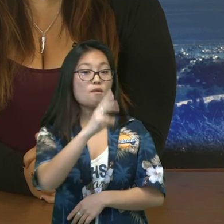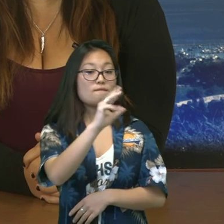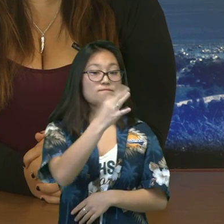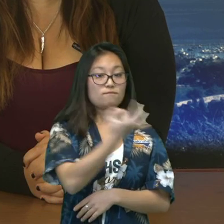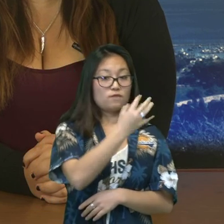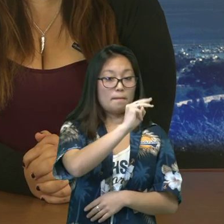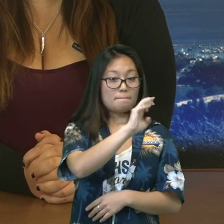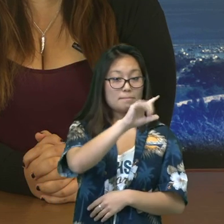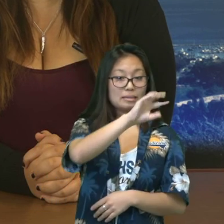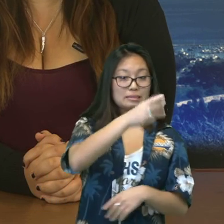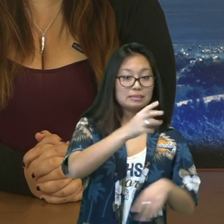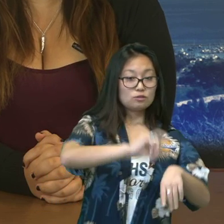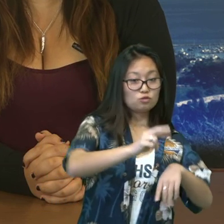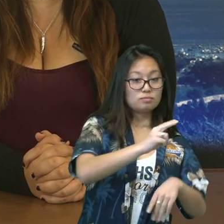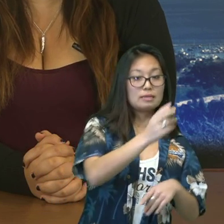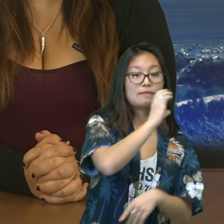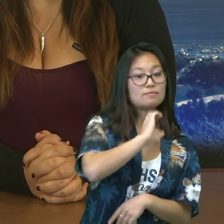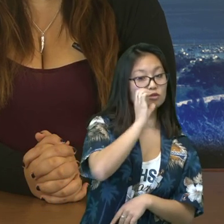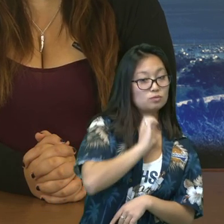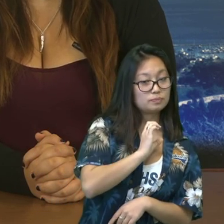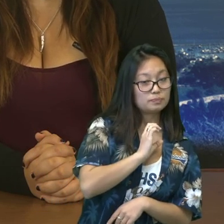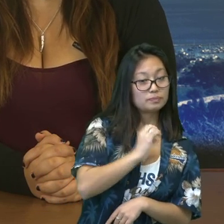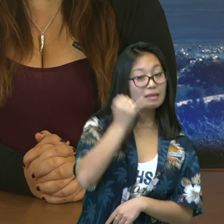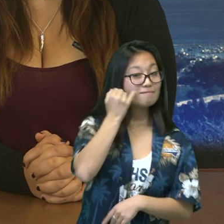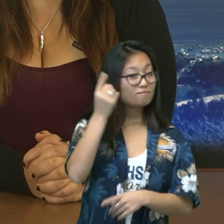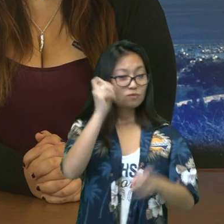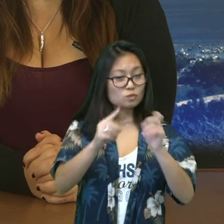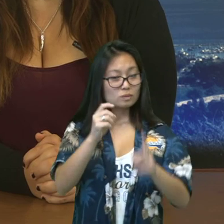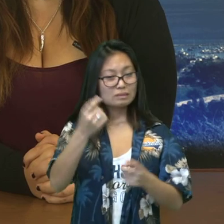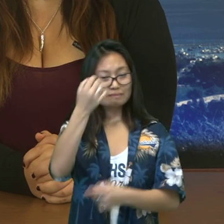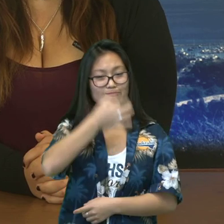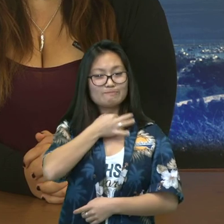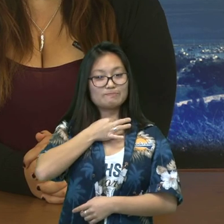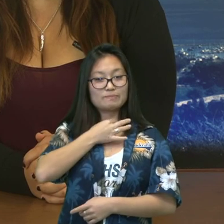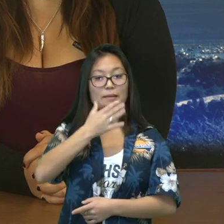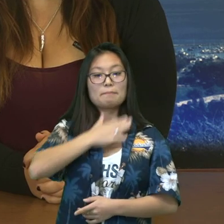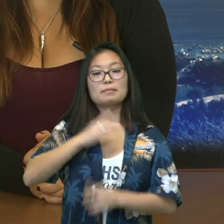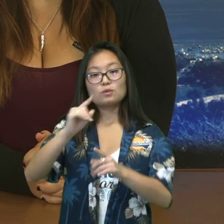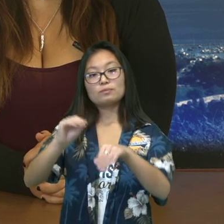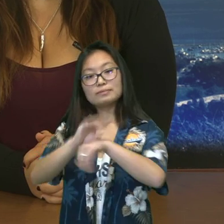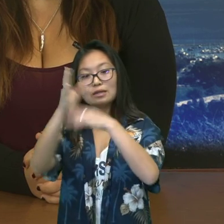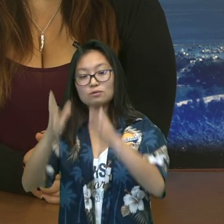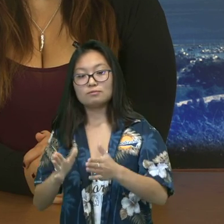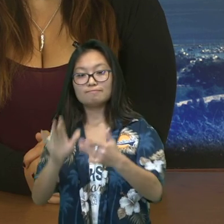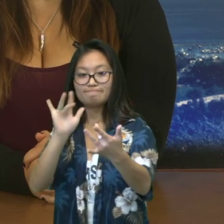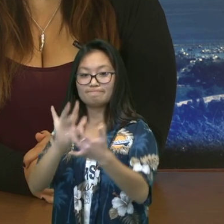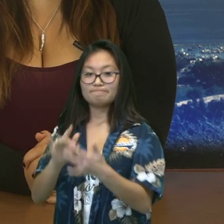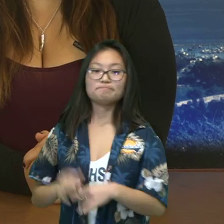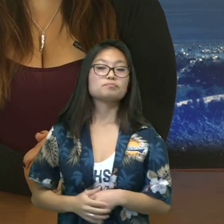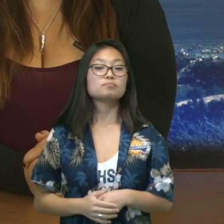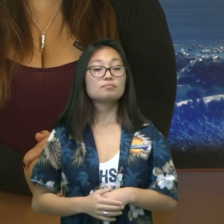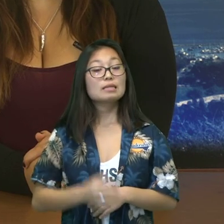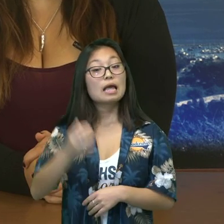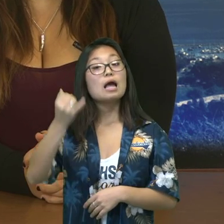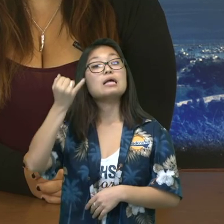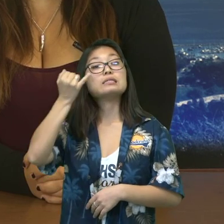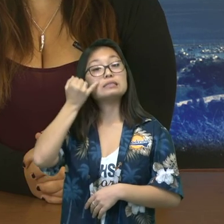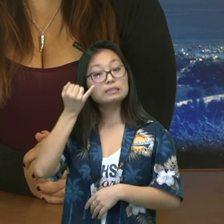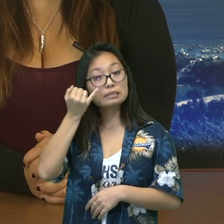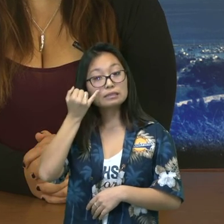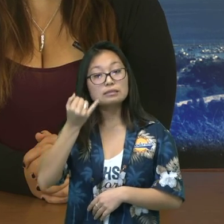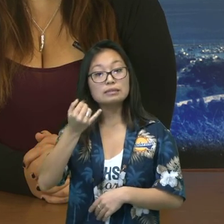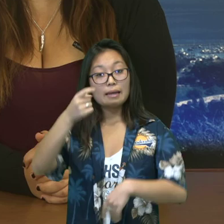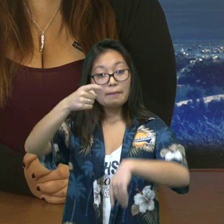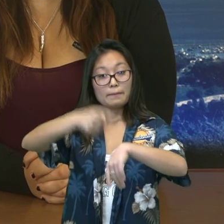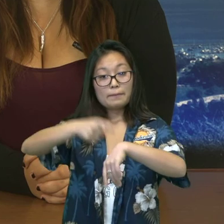May 6th at 2 p.m. in the cafeteria. If you have any questions, please contact your counselor directly. Speaking of SBCC,